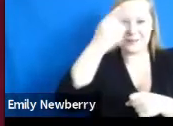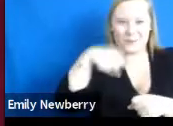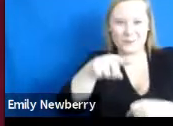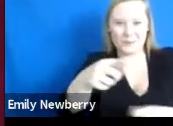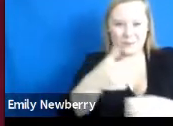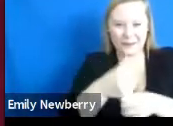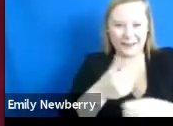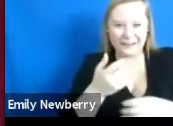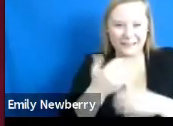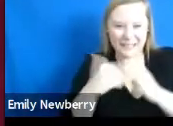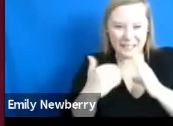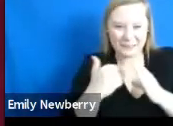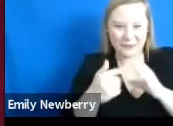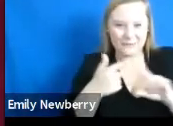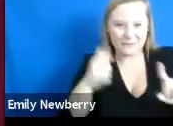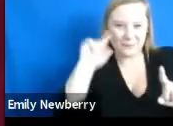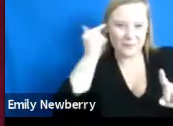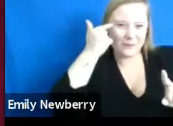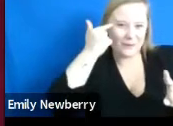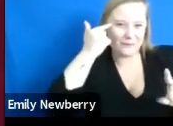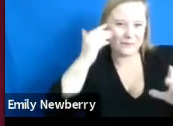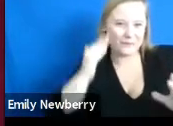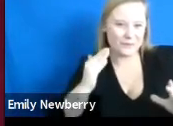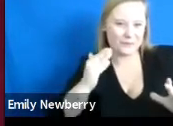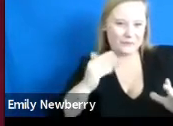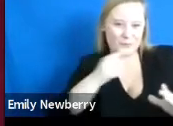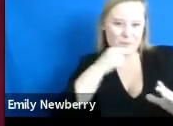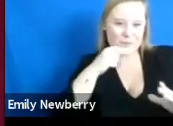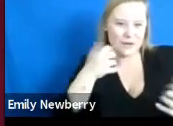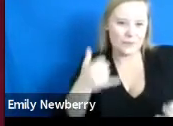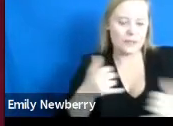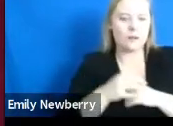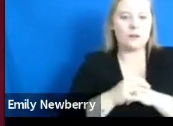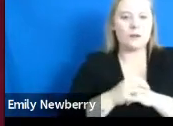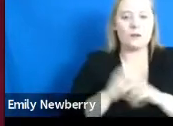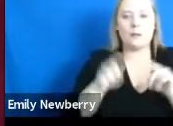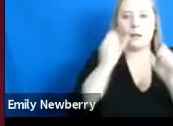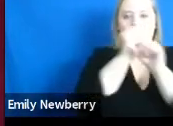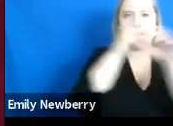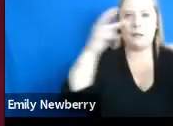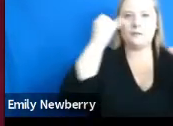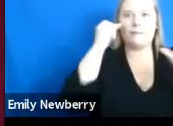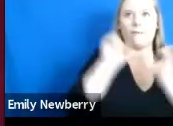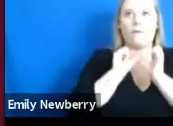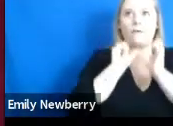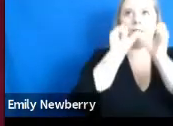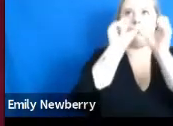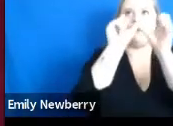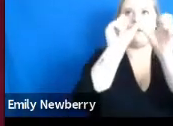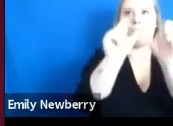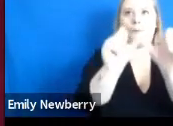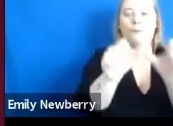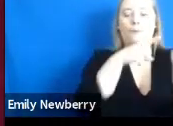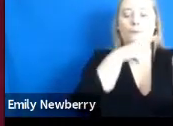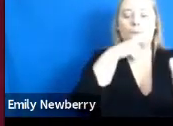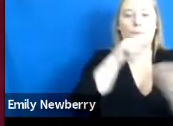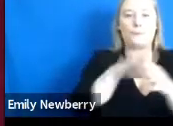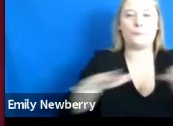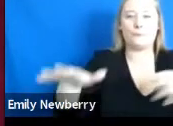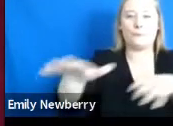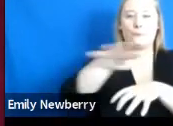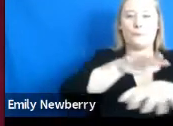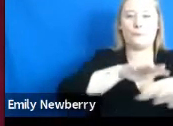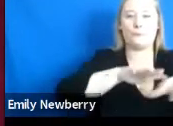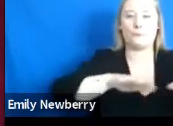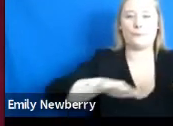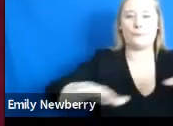that we're in drought conditions right now. But imagine if this drought went on for 70 or 50 more years, would we be able